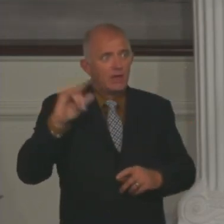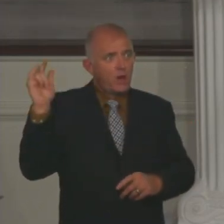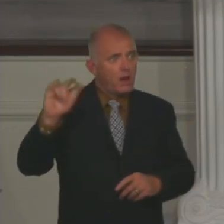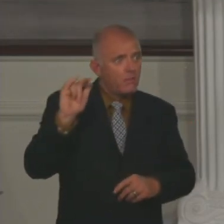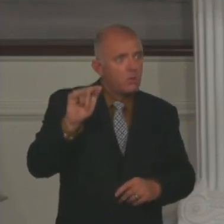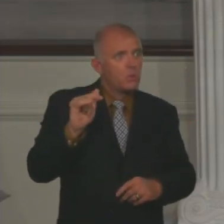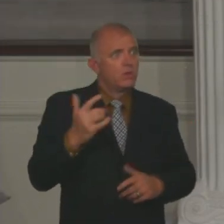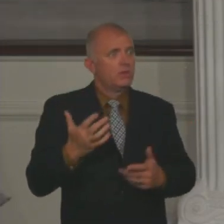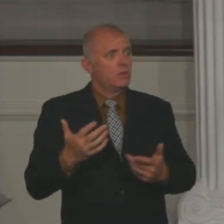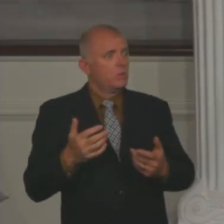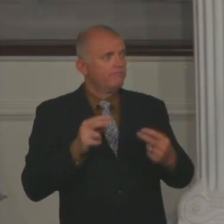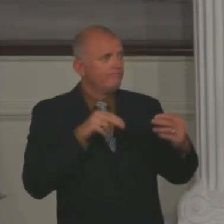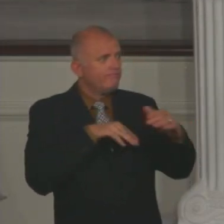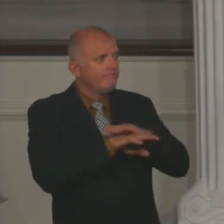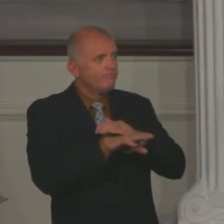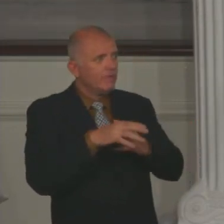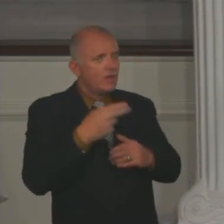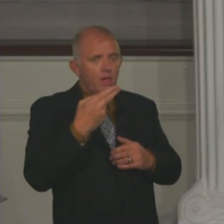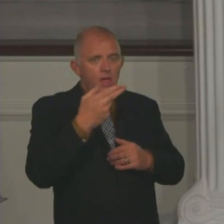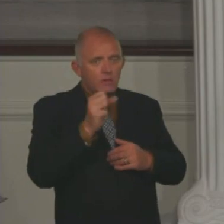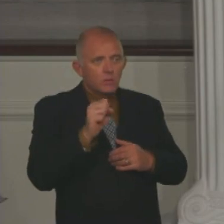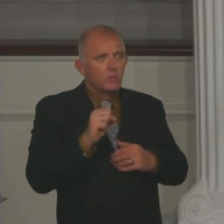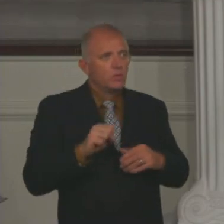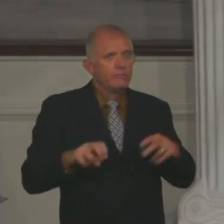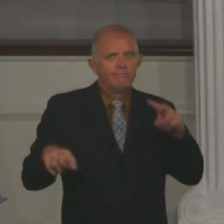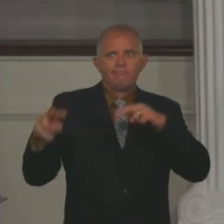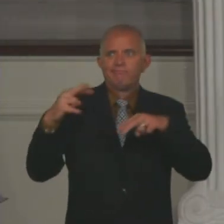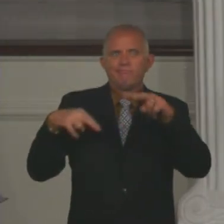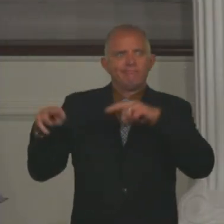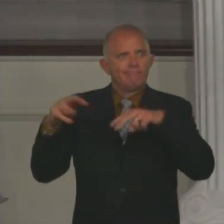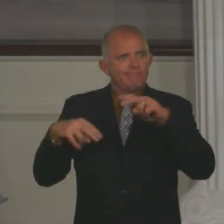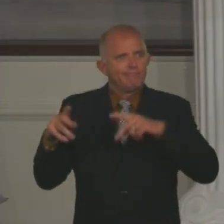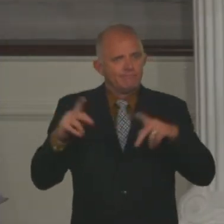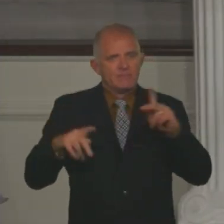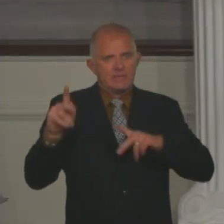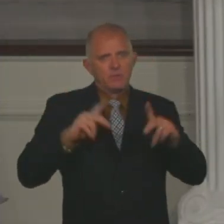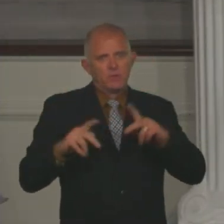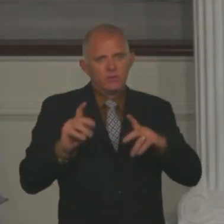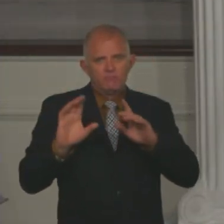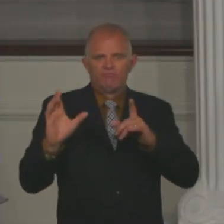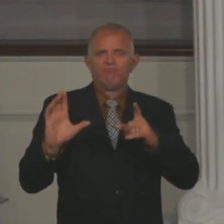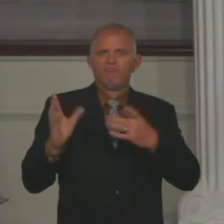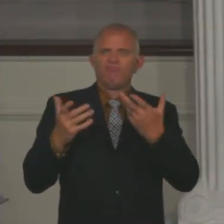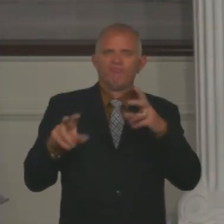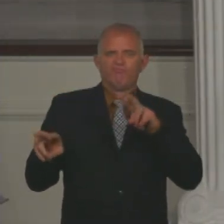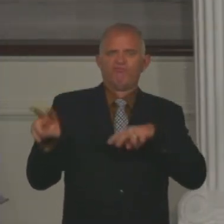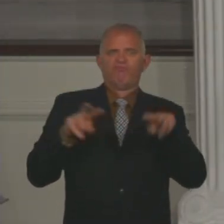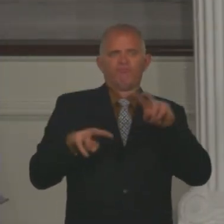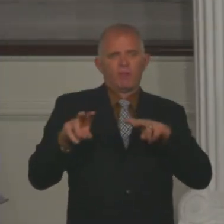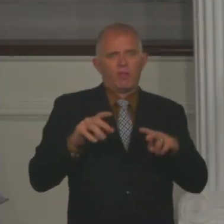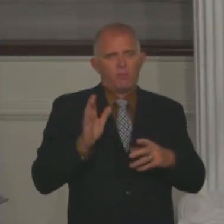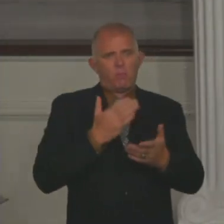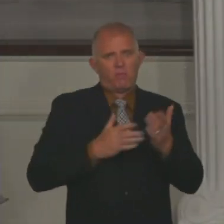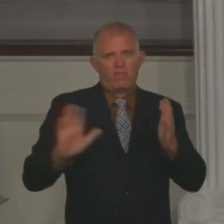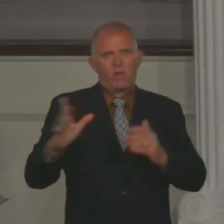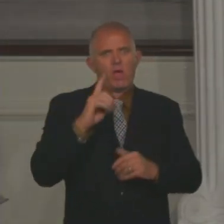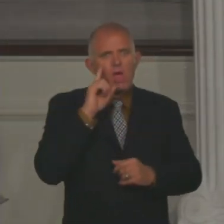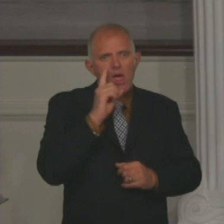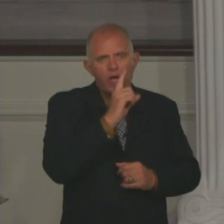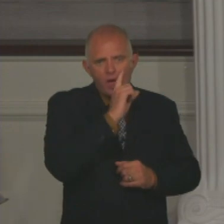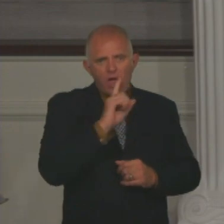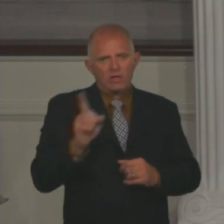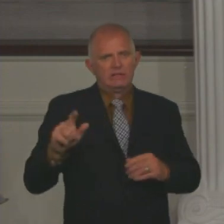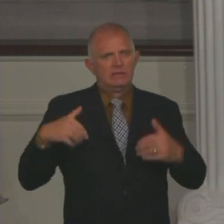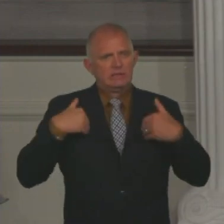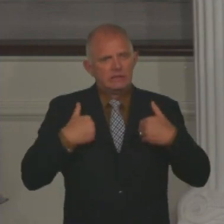high schools, you look at the campuses, you look at places in the malls, and you'll see in the eyes of people that they're tired.